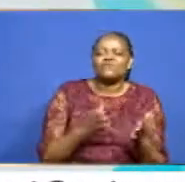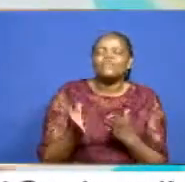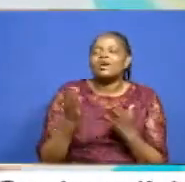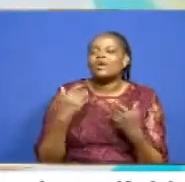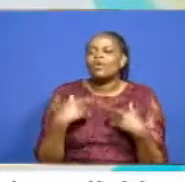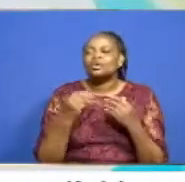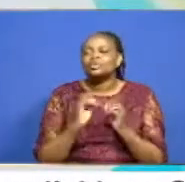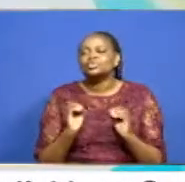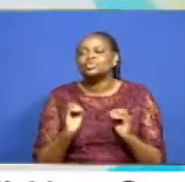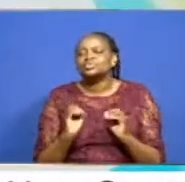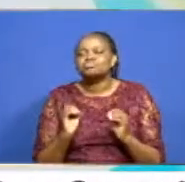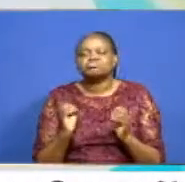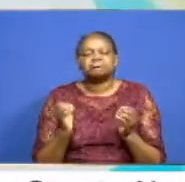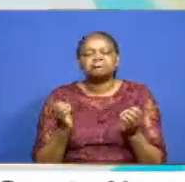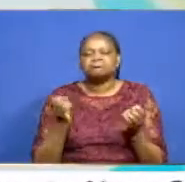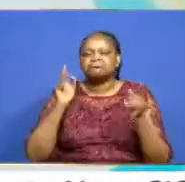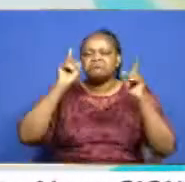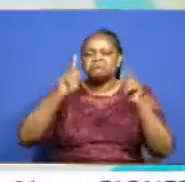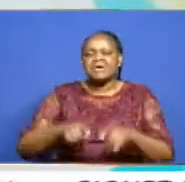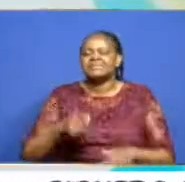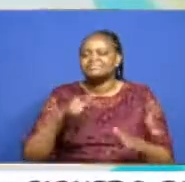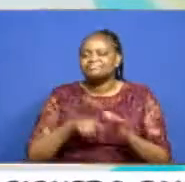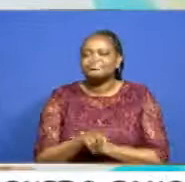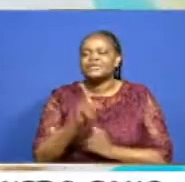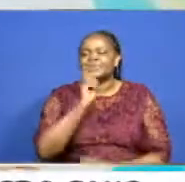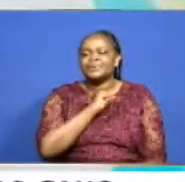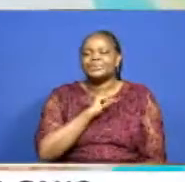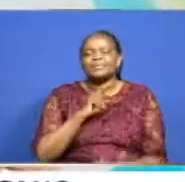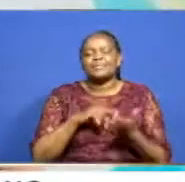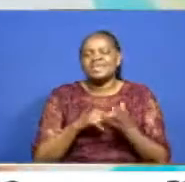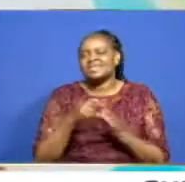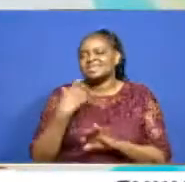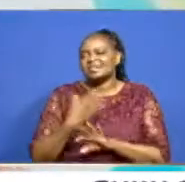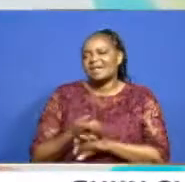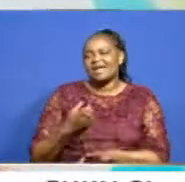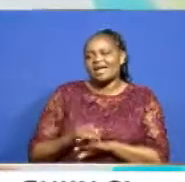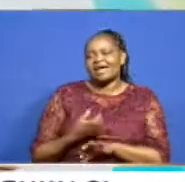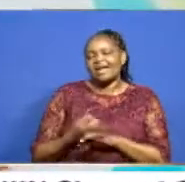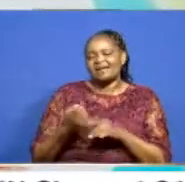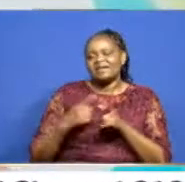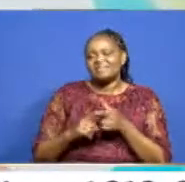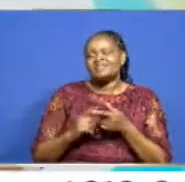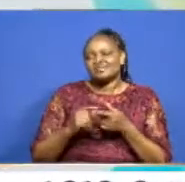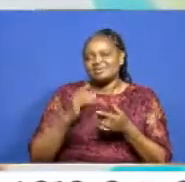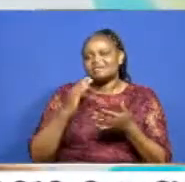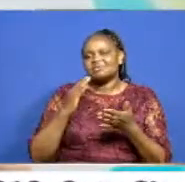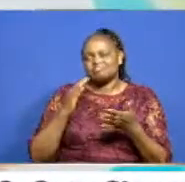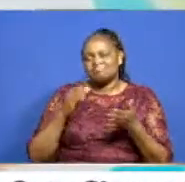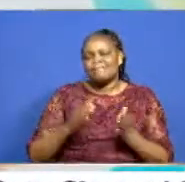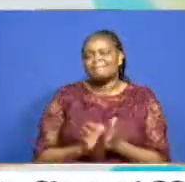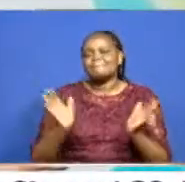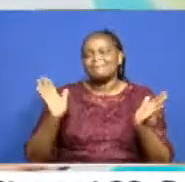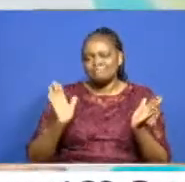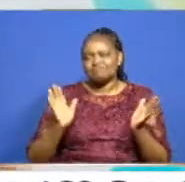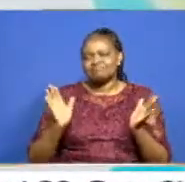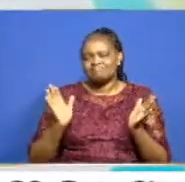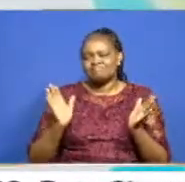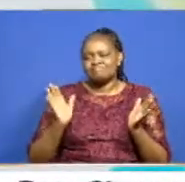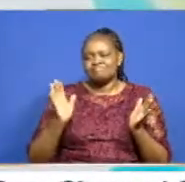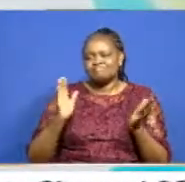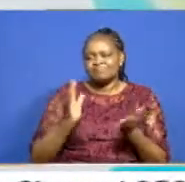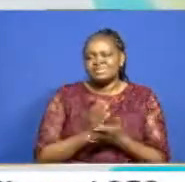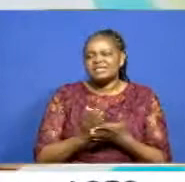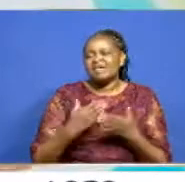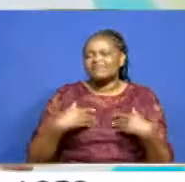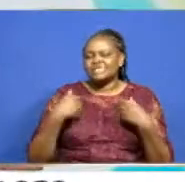not, they have to be admitted. So it complicates and gives the public sector quite a number of challenges. But for us in the private sector, we only